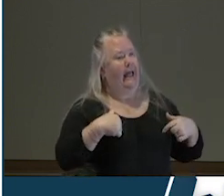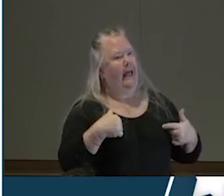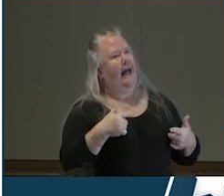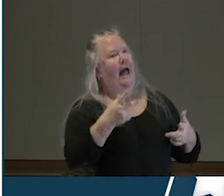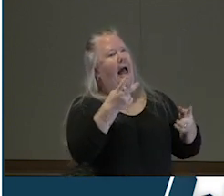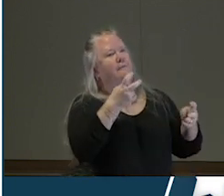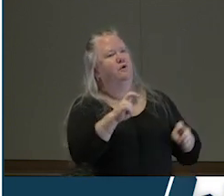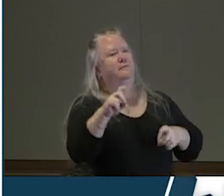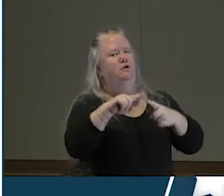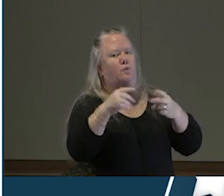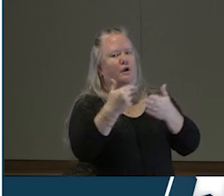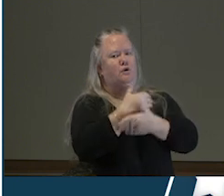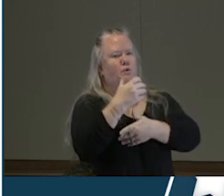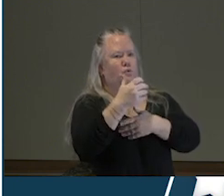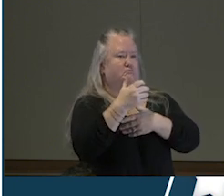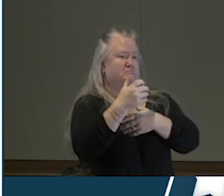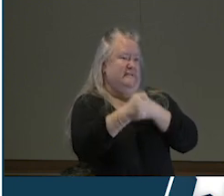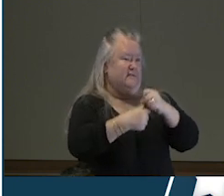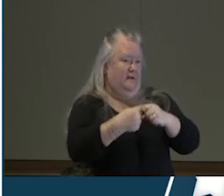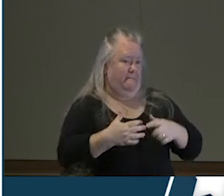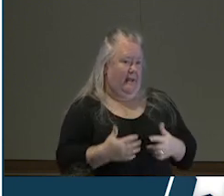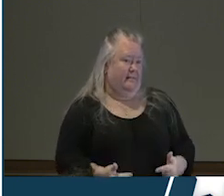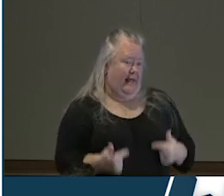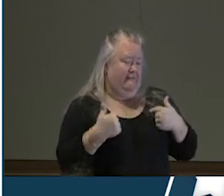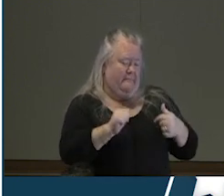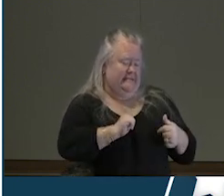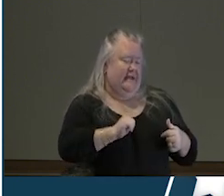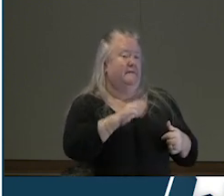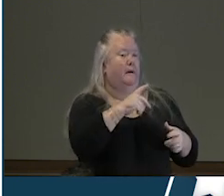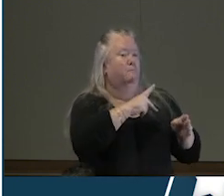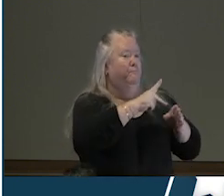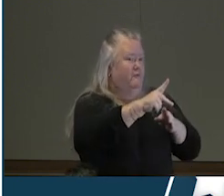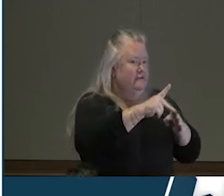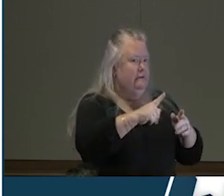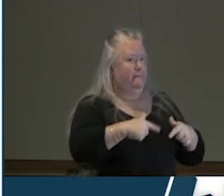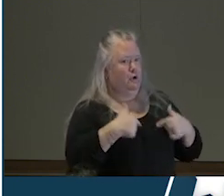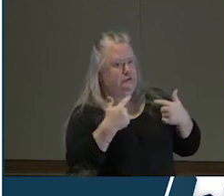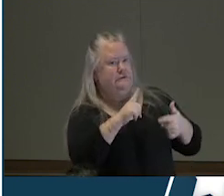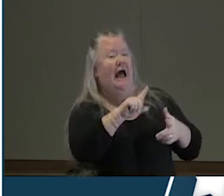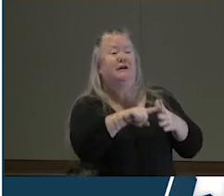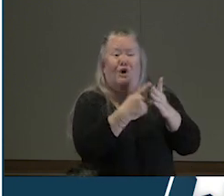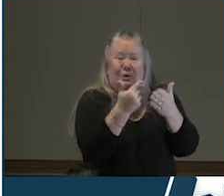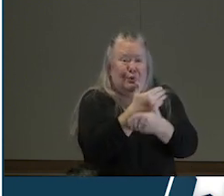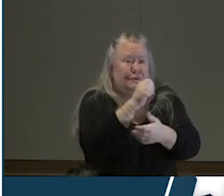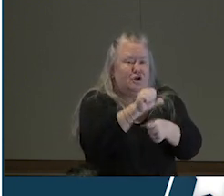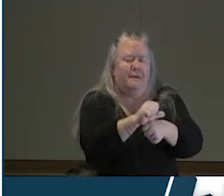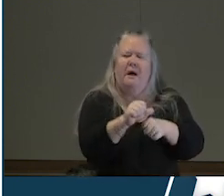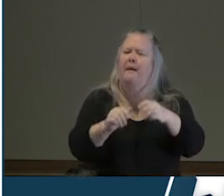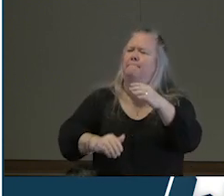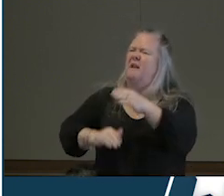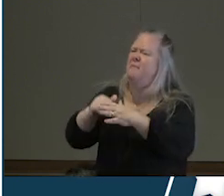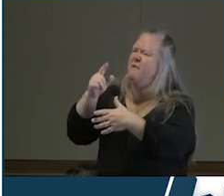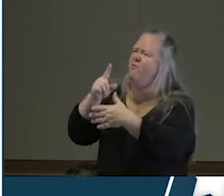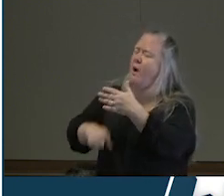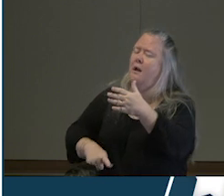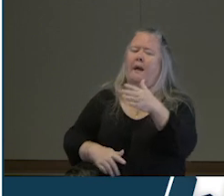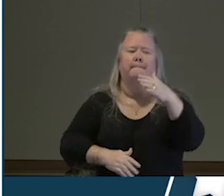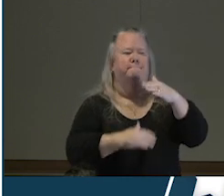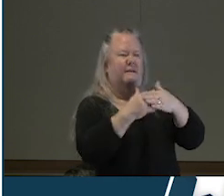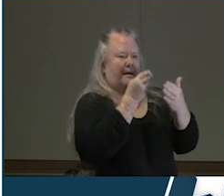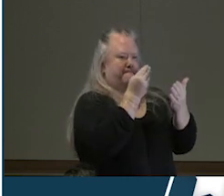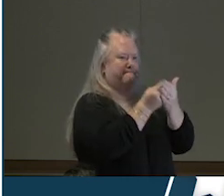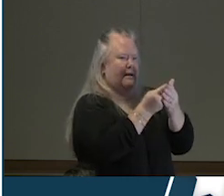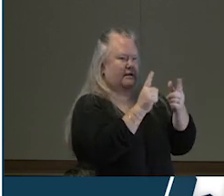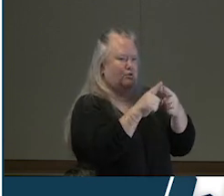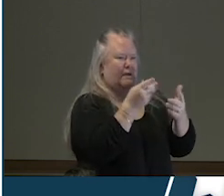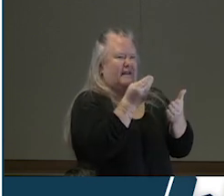of transitioning into a new season myself, personally and professionally. So I'm starting a new job. A minimum of what to get started? Minimum money to